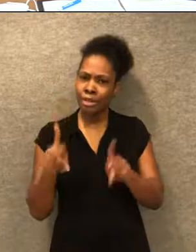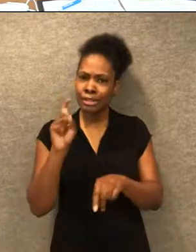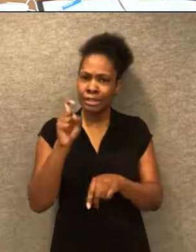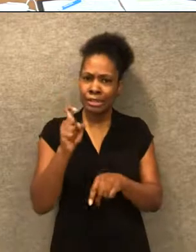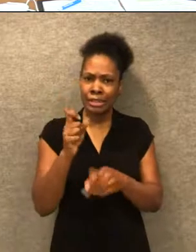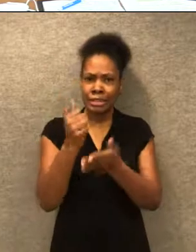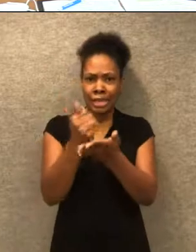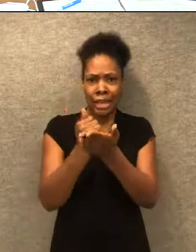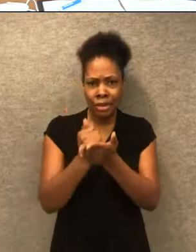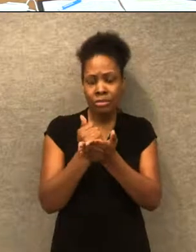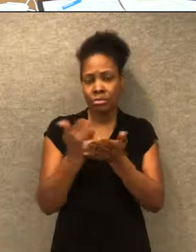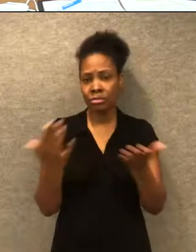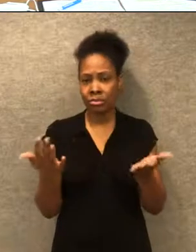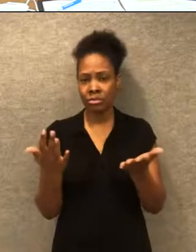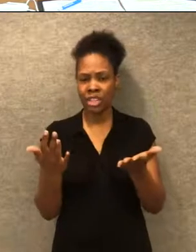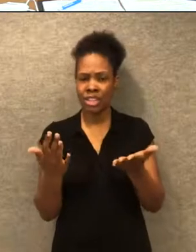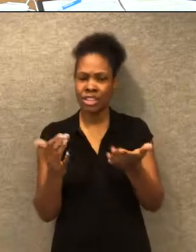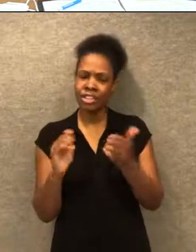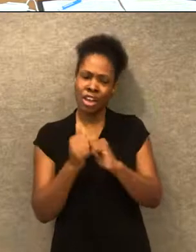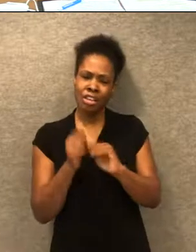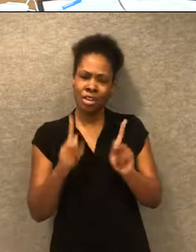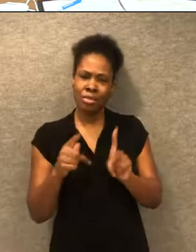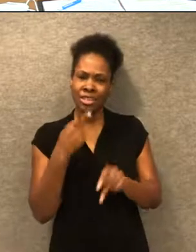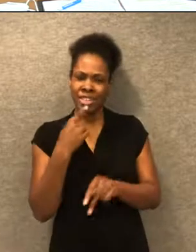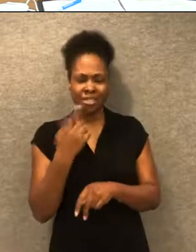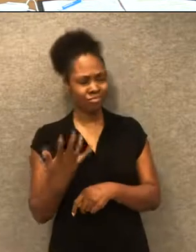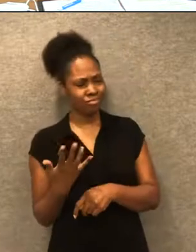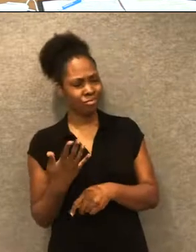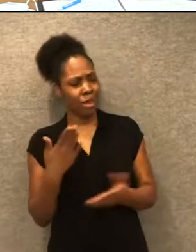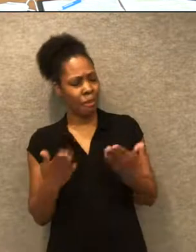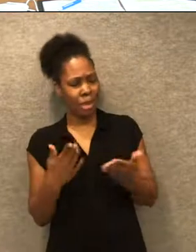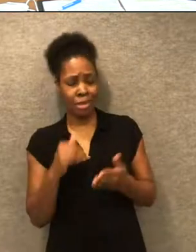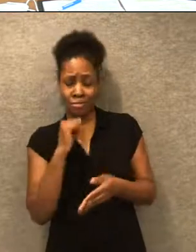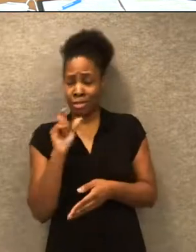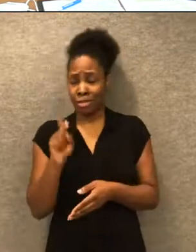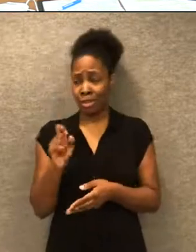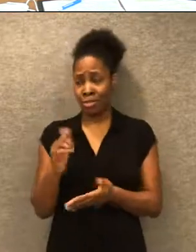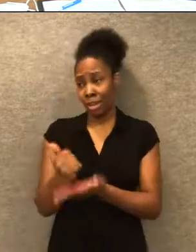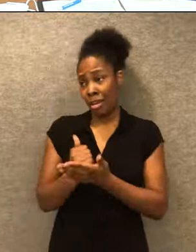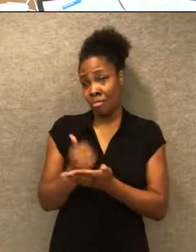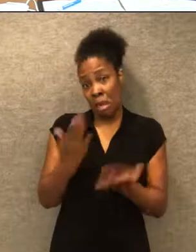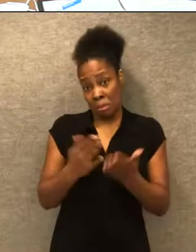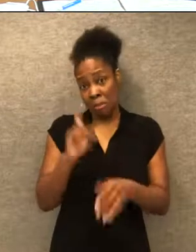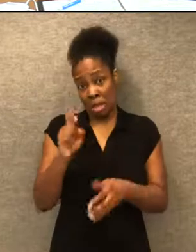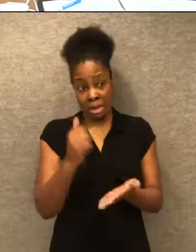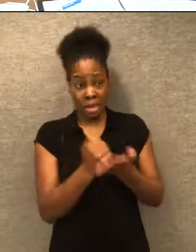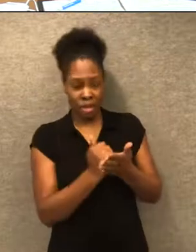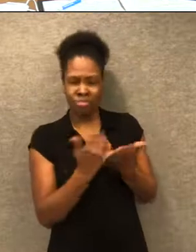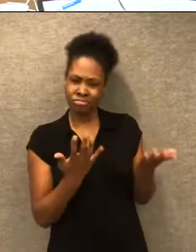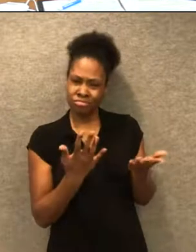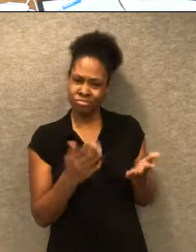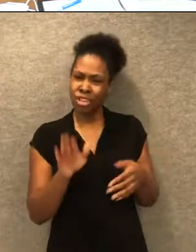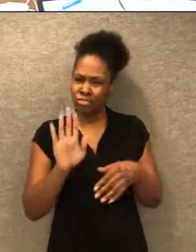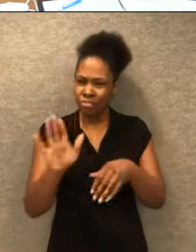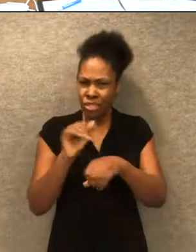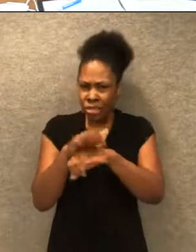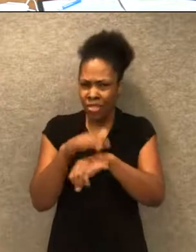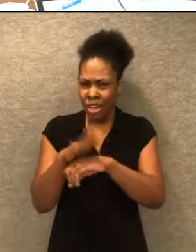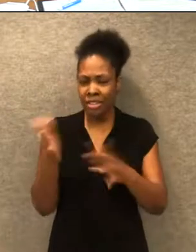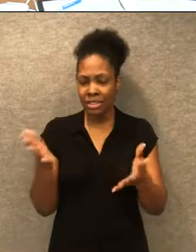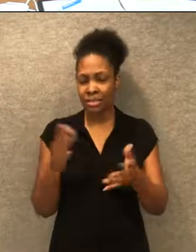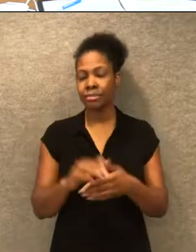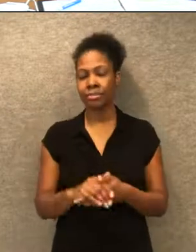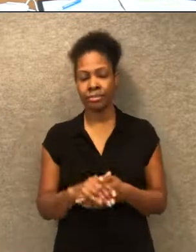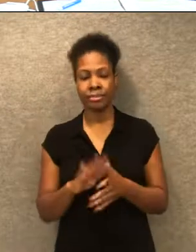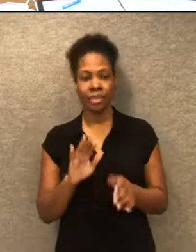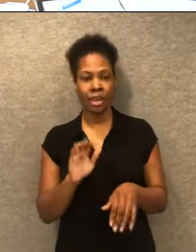a person right now say to themselves, no, maybe I don't need help. Maybe I do need help. What do you recommend? So that's a great